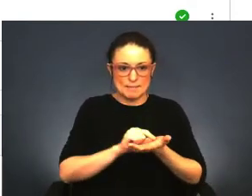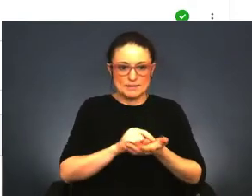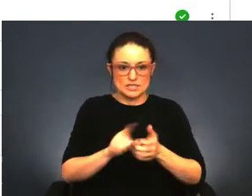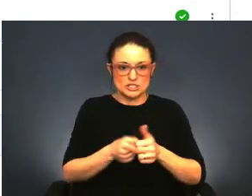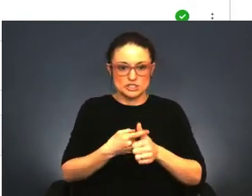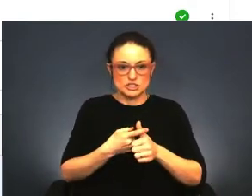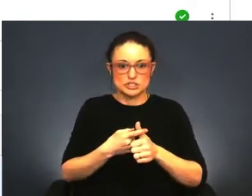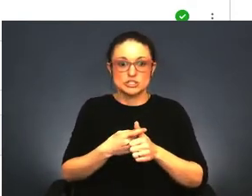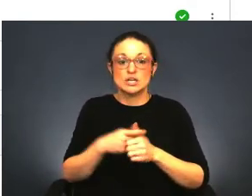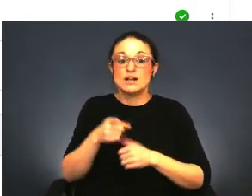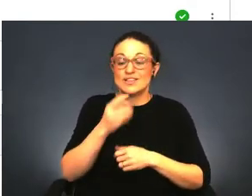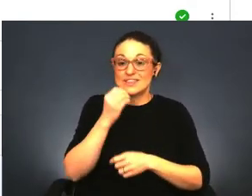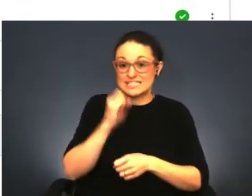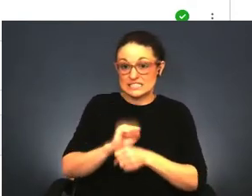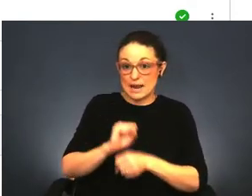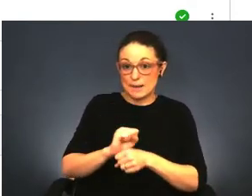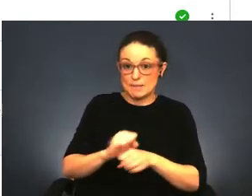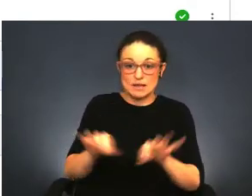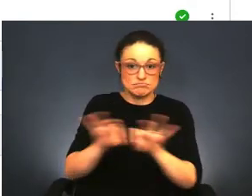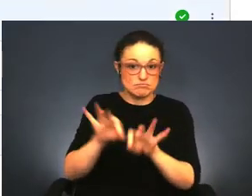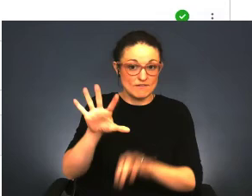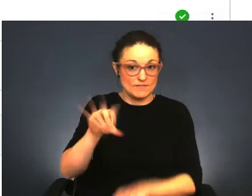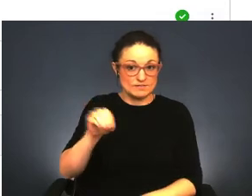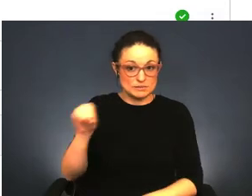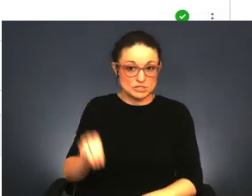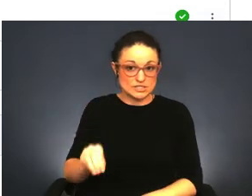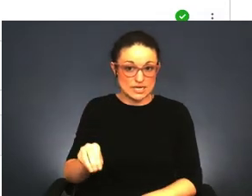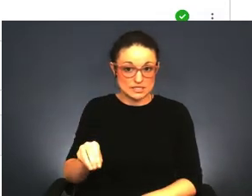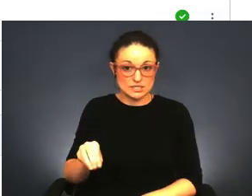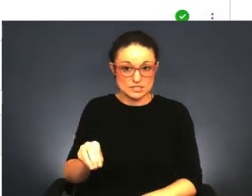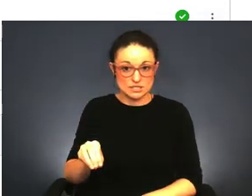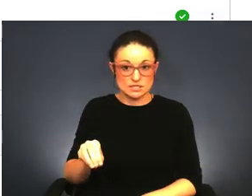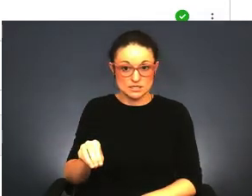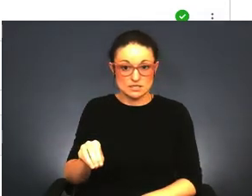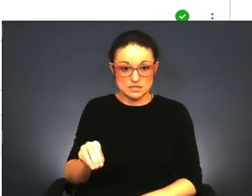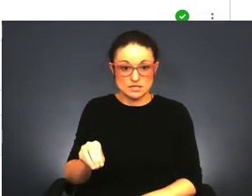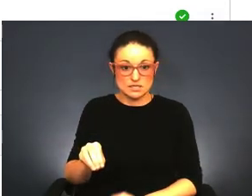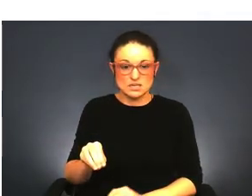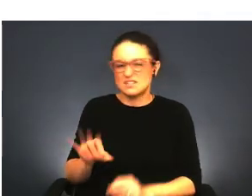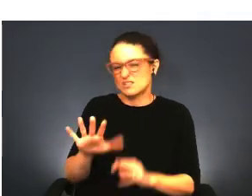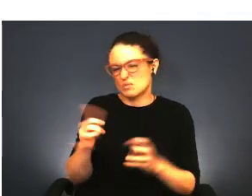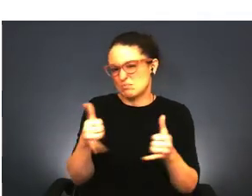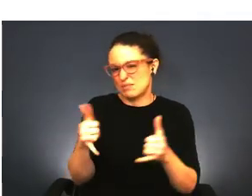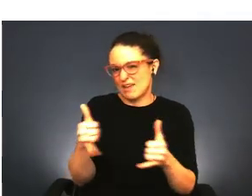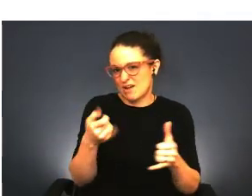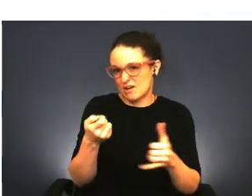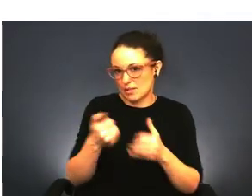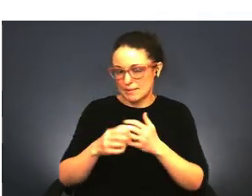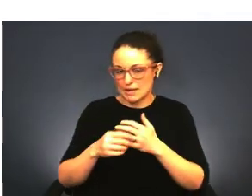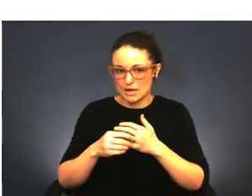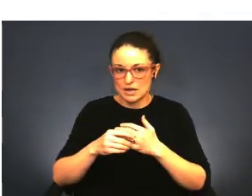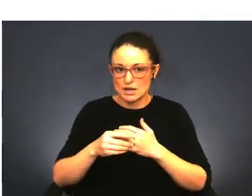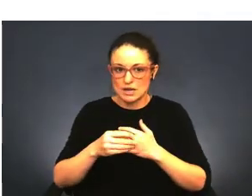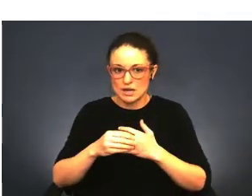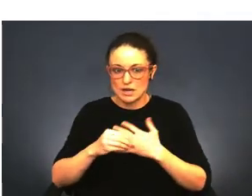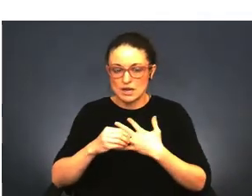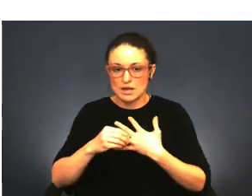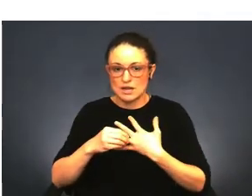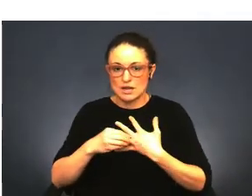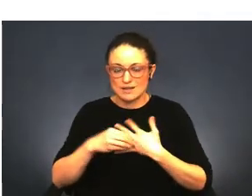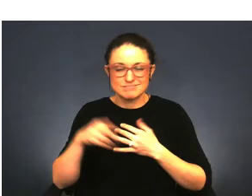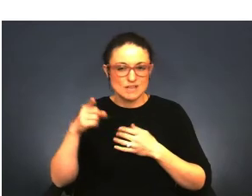This assignment is worth 50% of the total. So let's play a little bit here. And you guys can do this